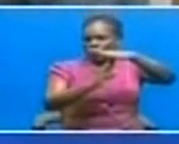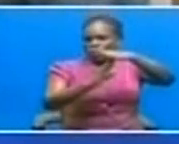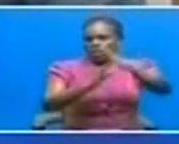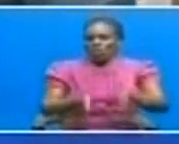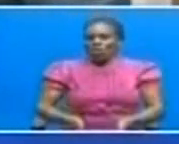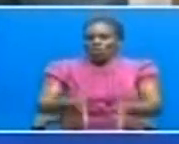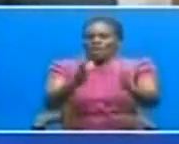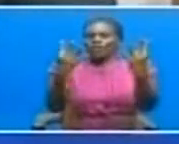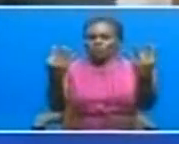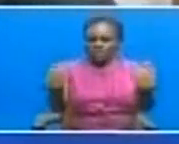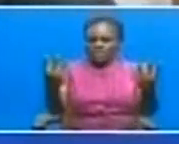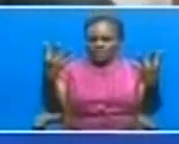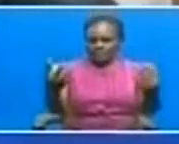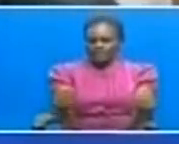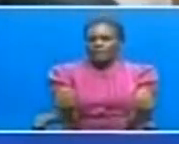za kurahisisha